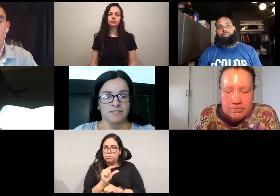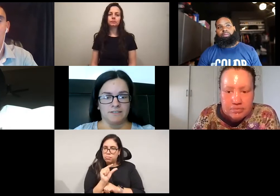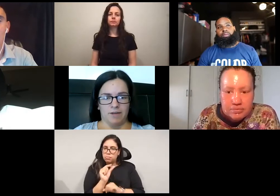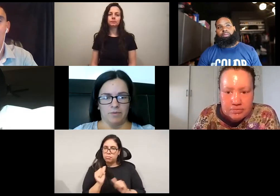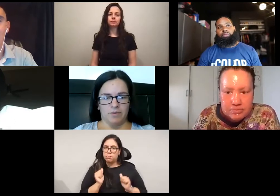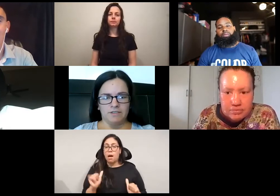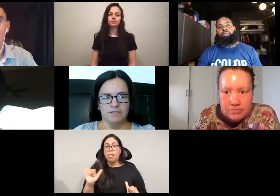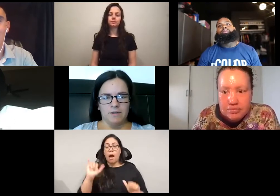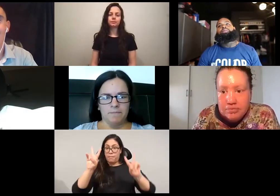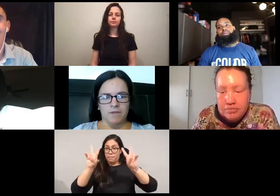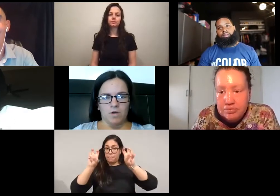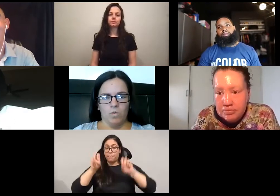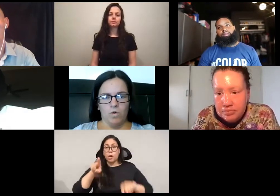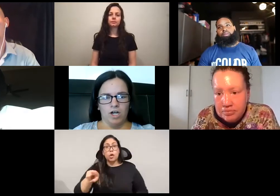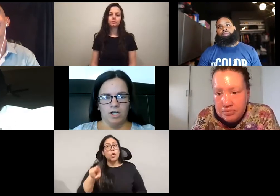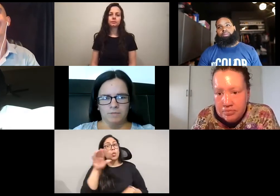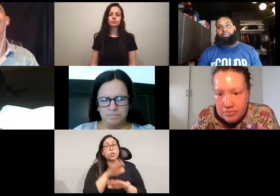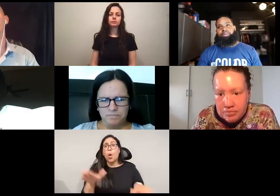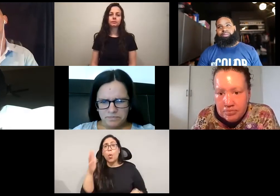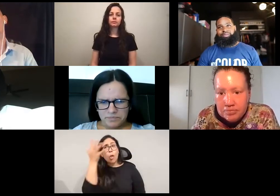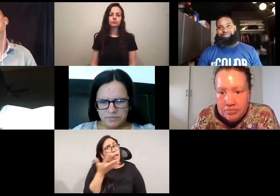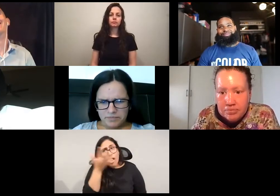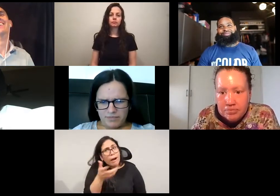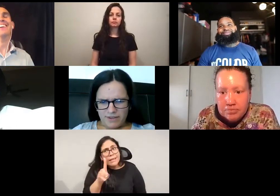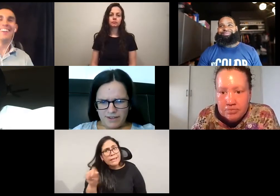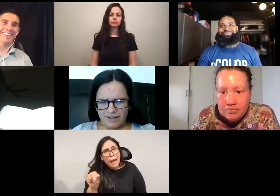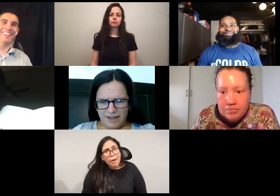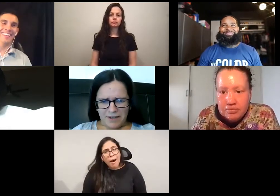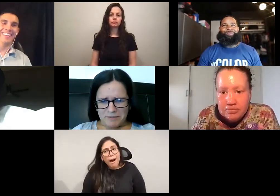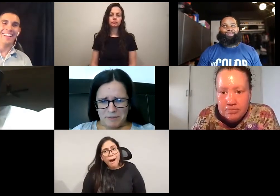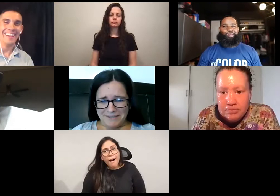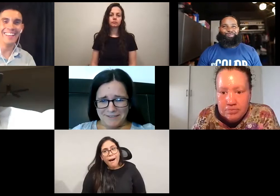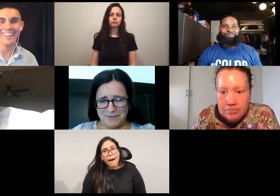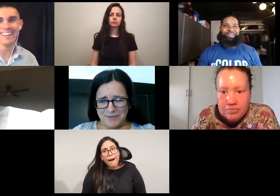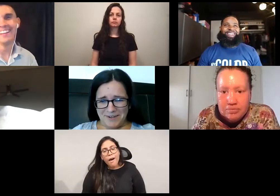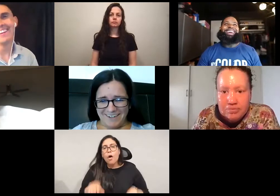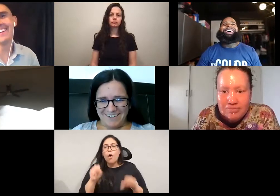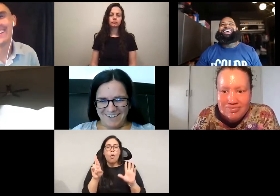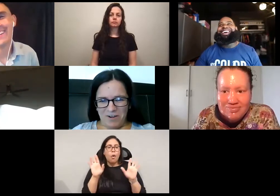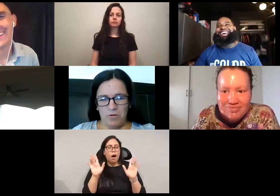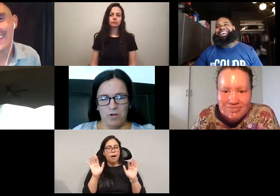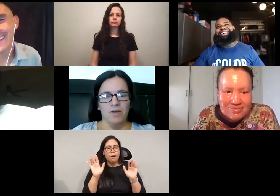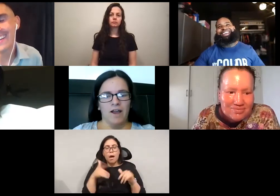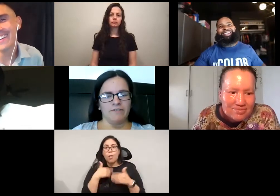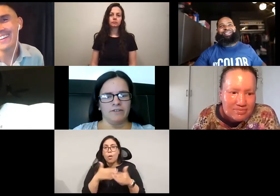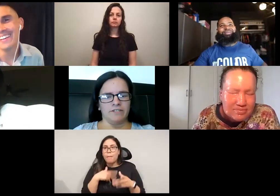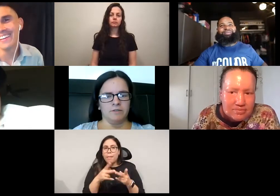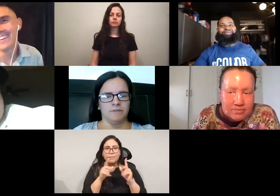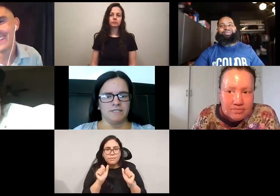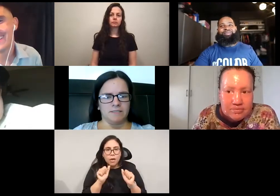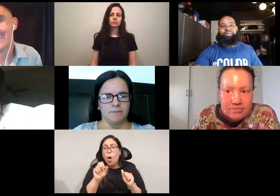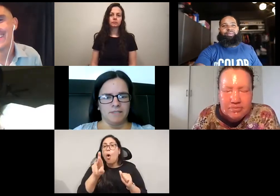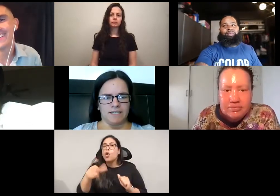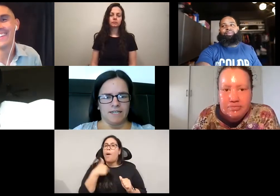look disabled, or I lost my place, I'm so sorry, or you have an